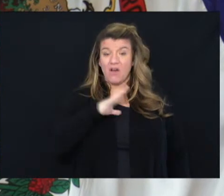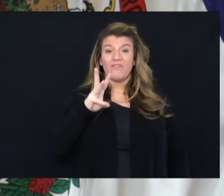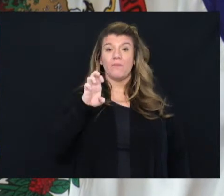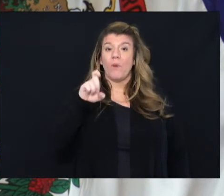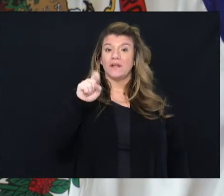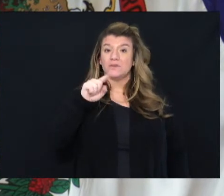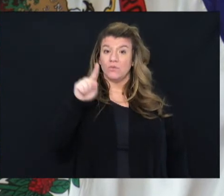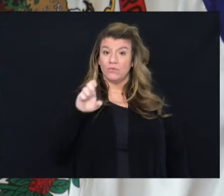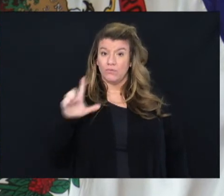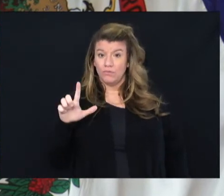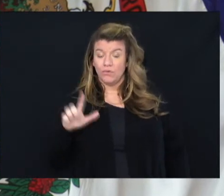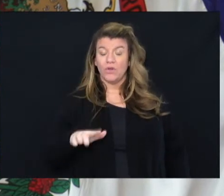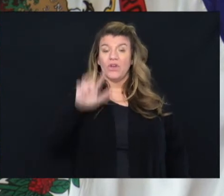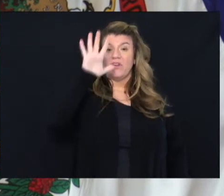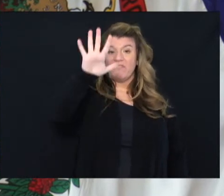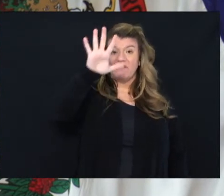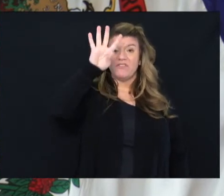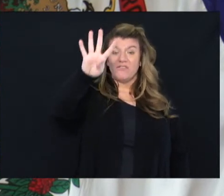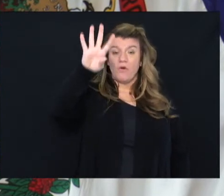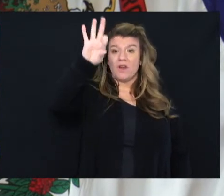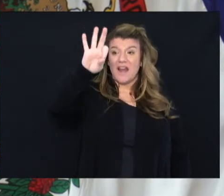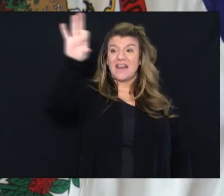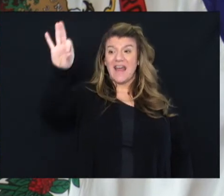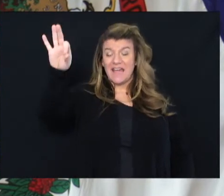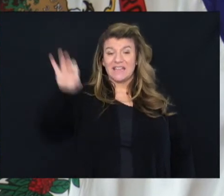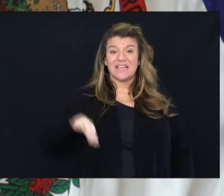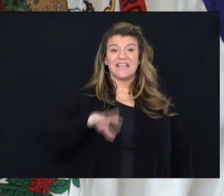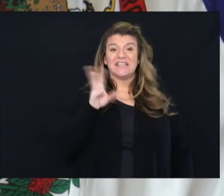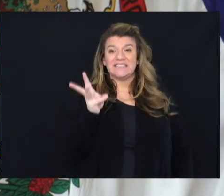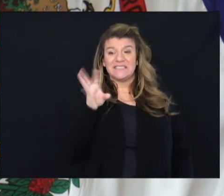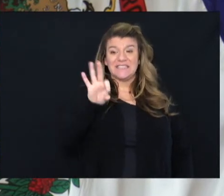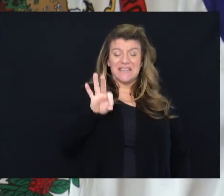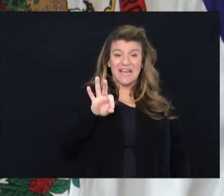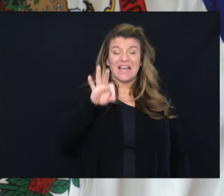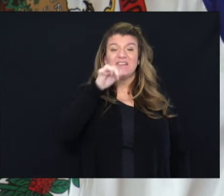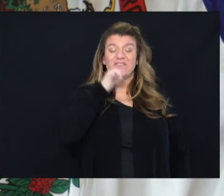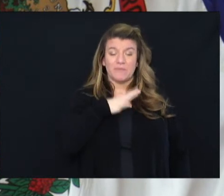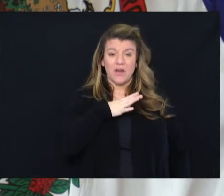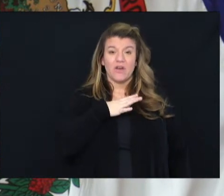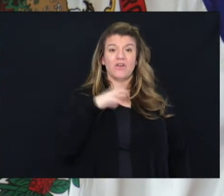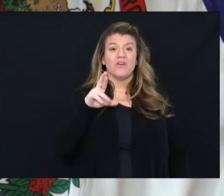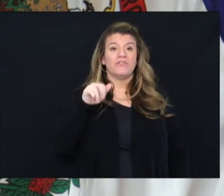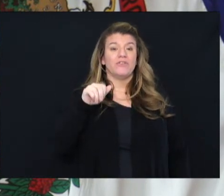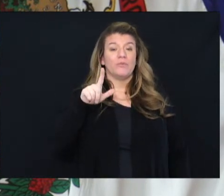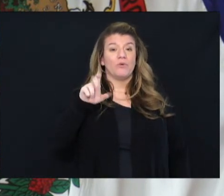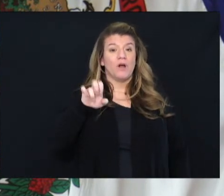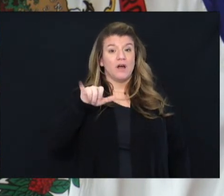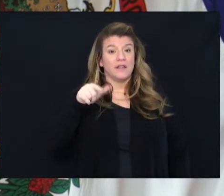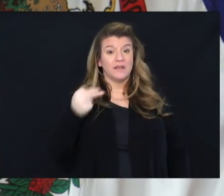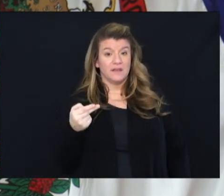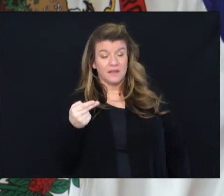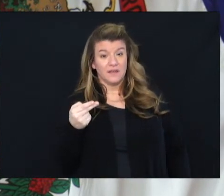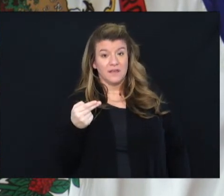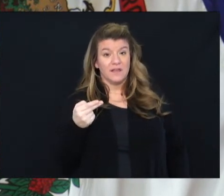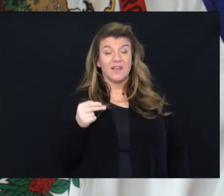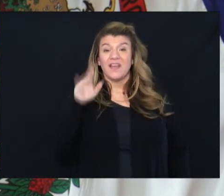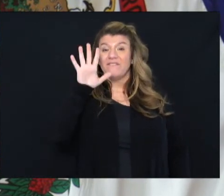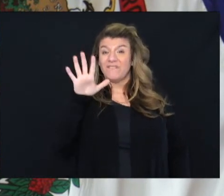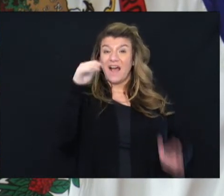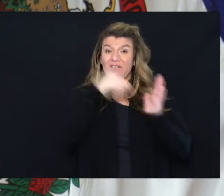Wetzel County. The 5,499th death is a 69-year-old female from Raleigh County. The